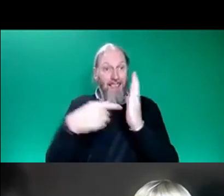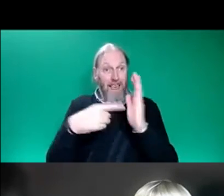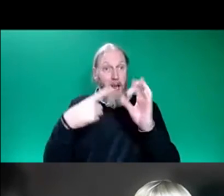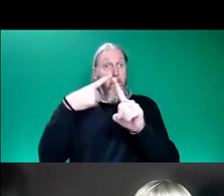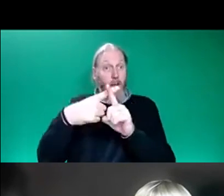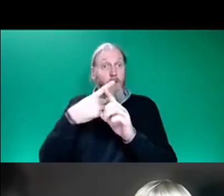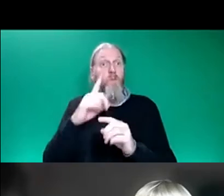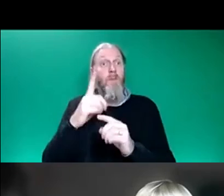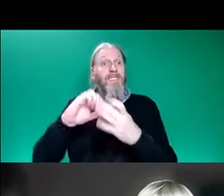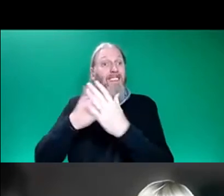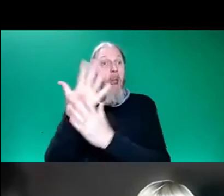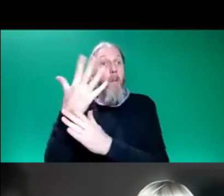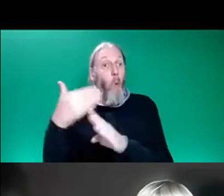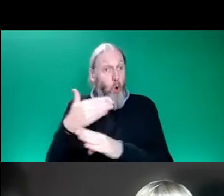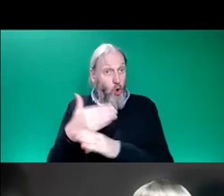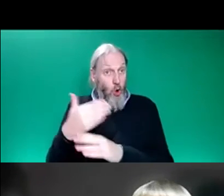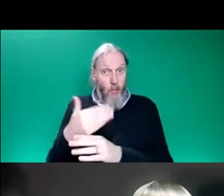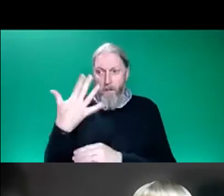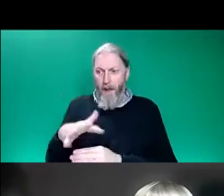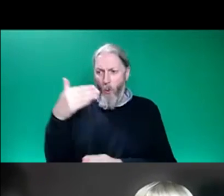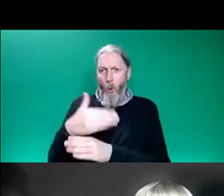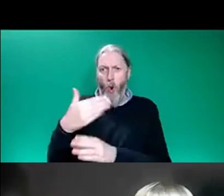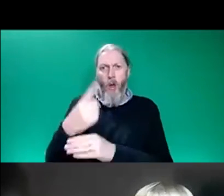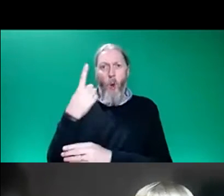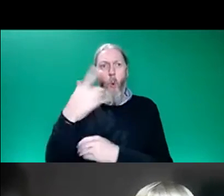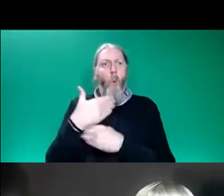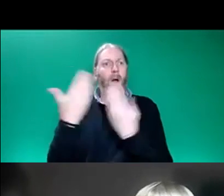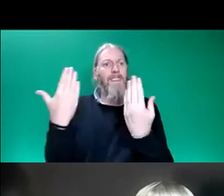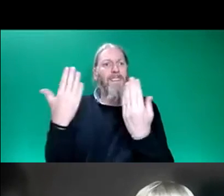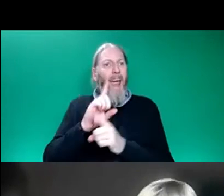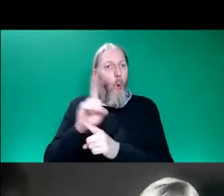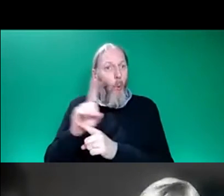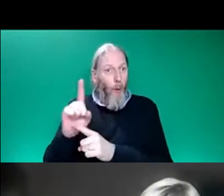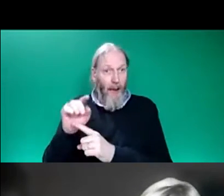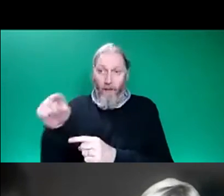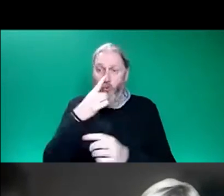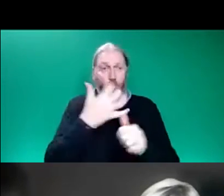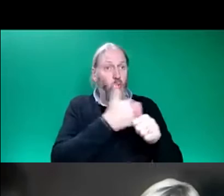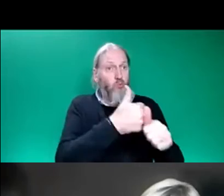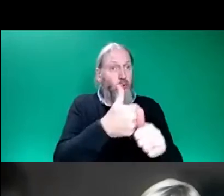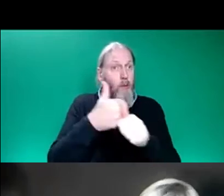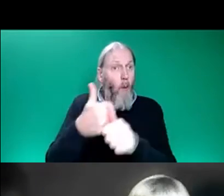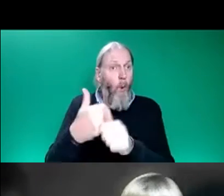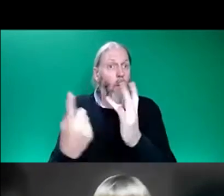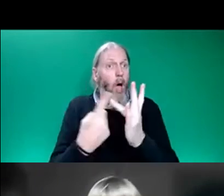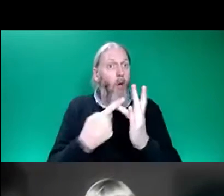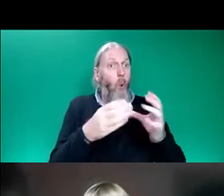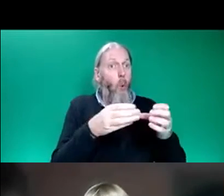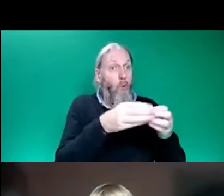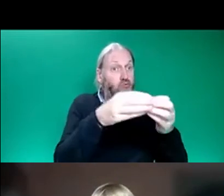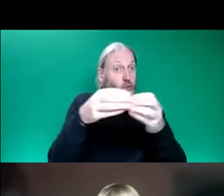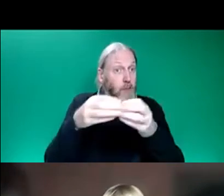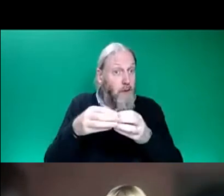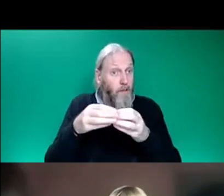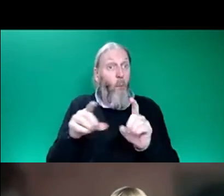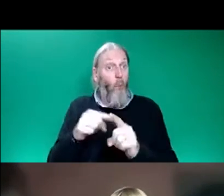to offer the support to micro grant organisations. As you saw in the film, the organisation which was